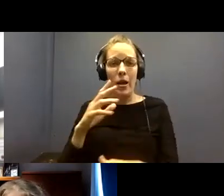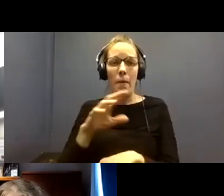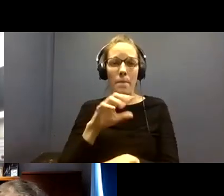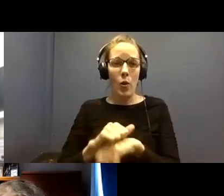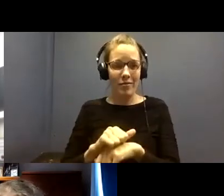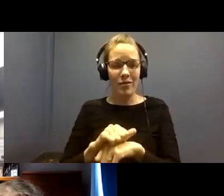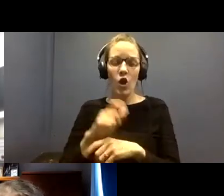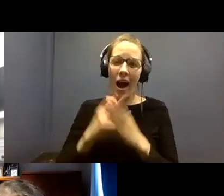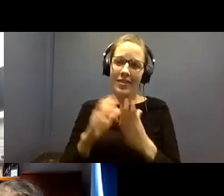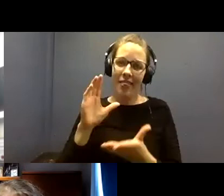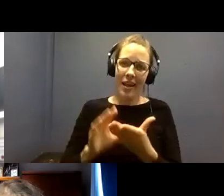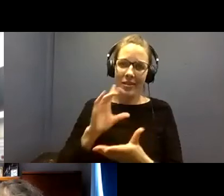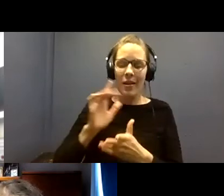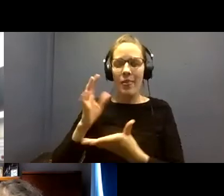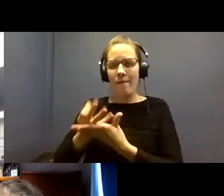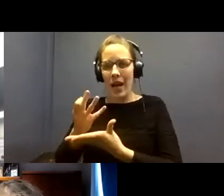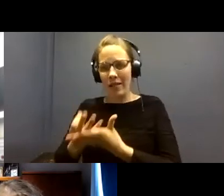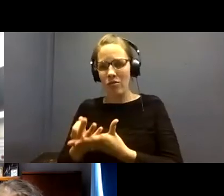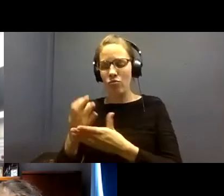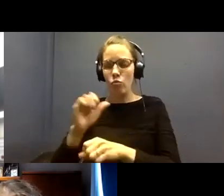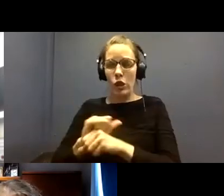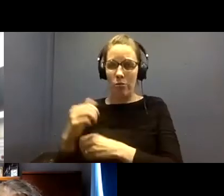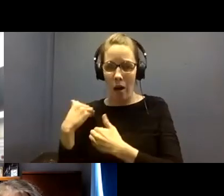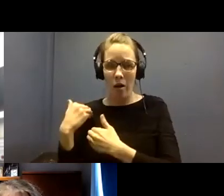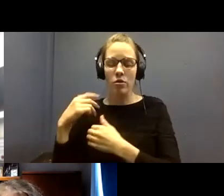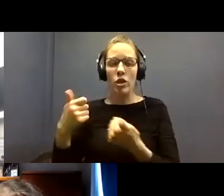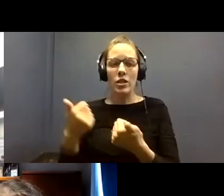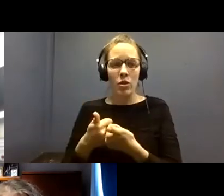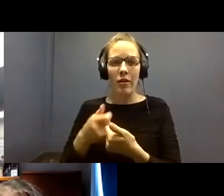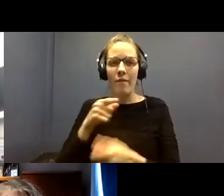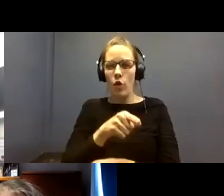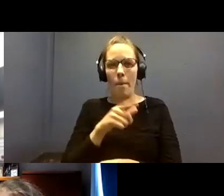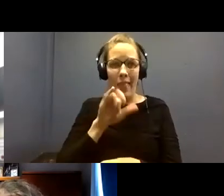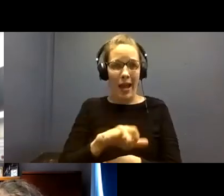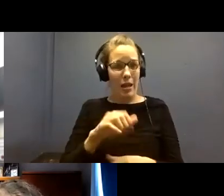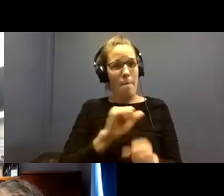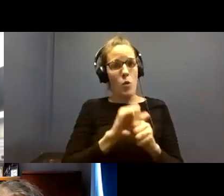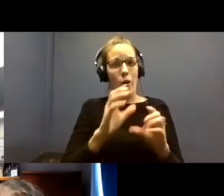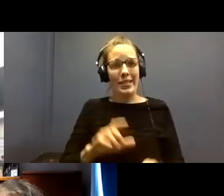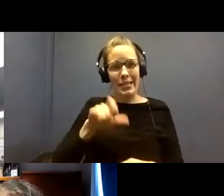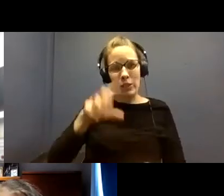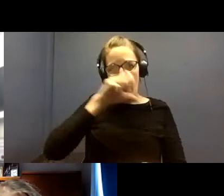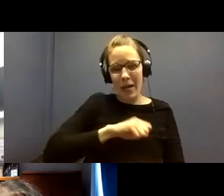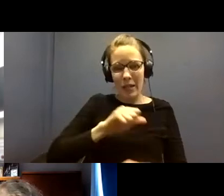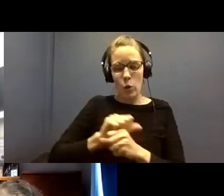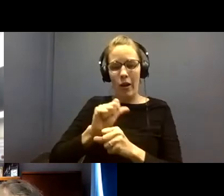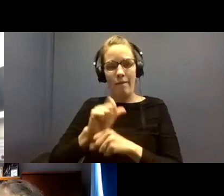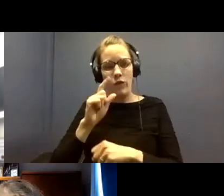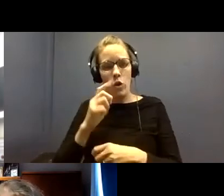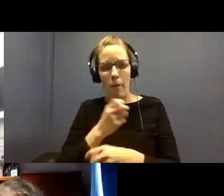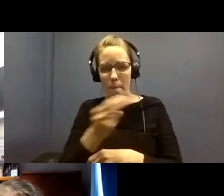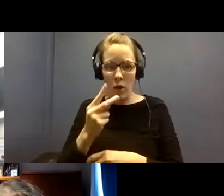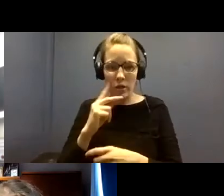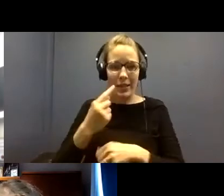much less than the financial and workload challenges that come from an employee needing to miss work for multiple days